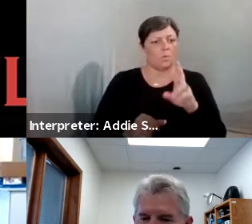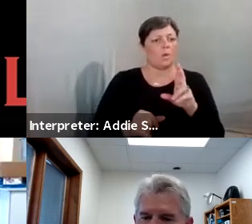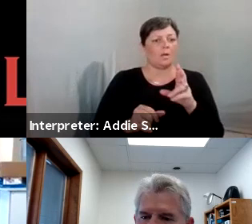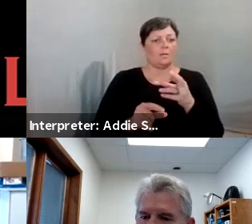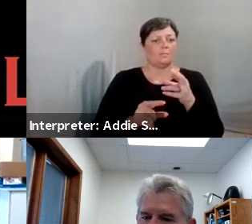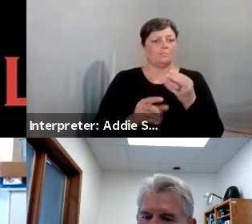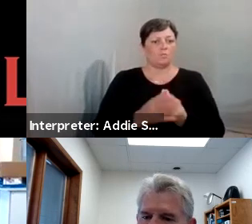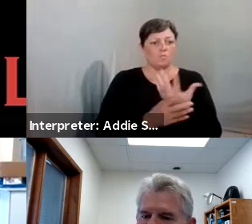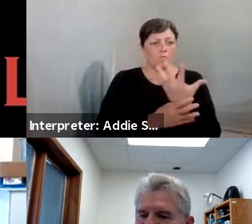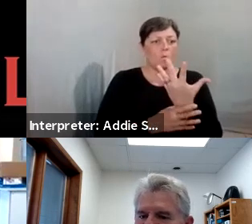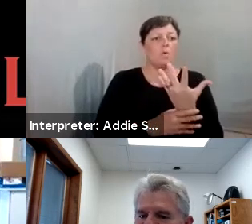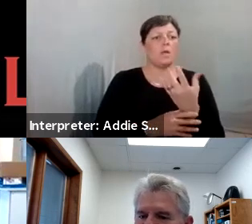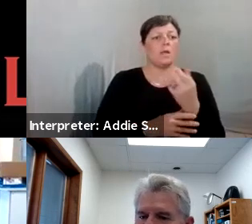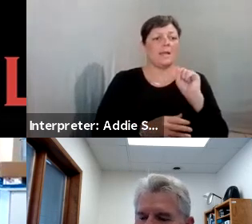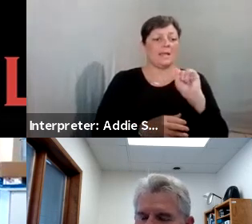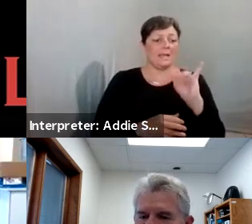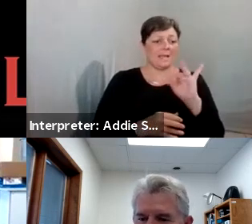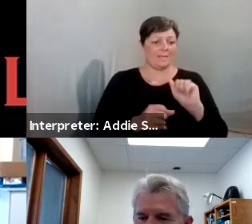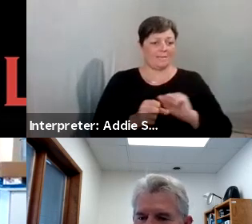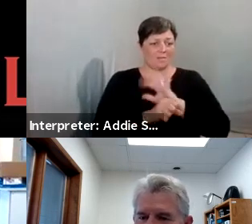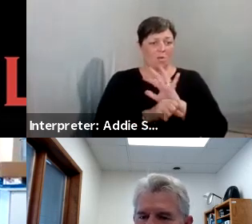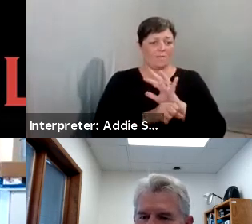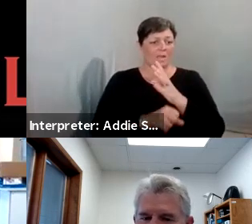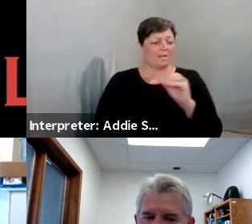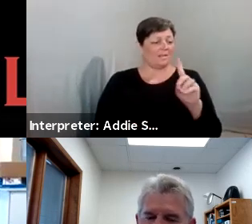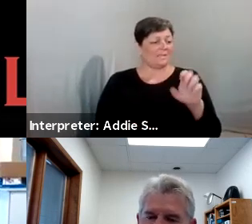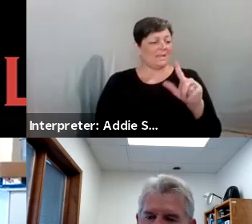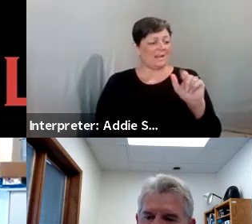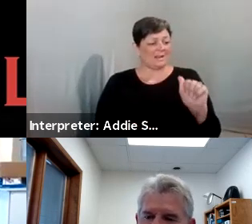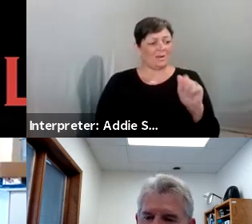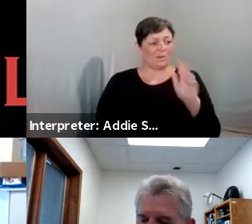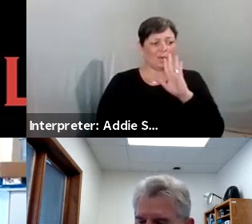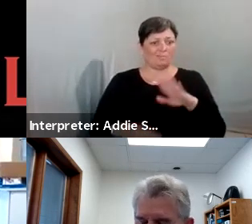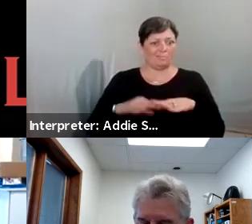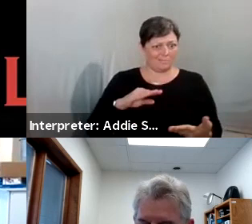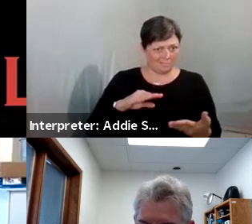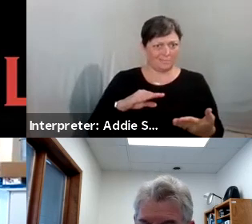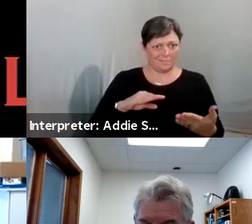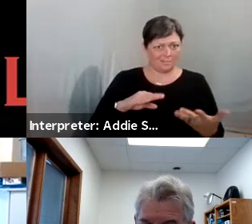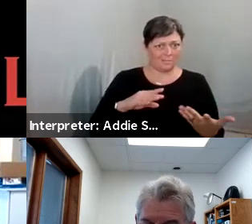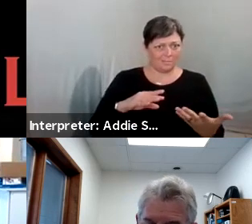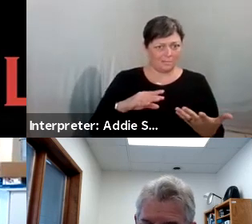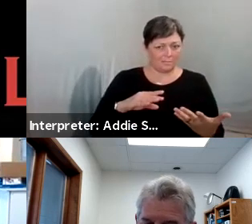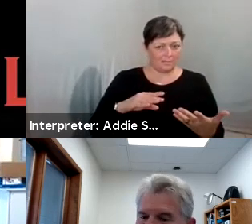if the COVID Delta numbers would go the right way, because